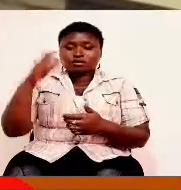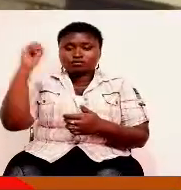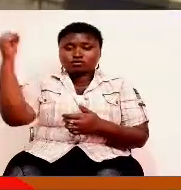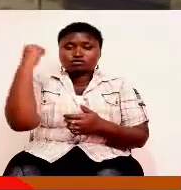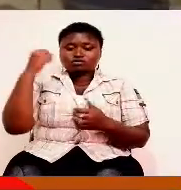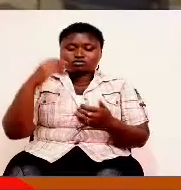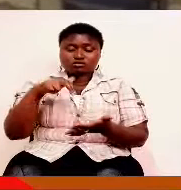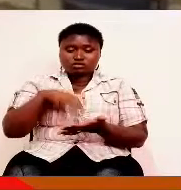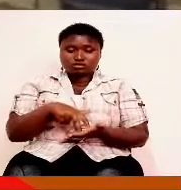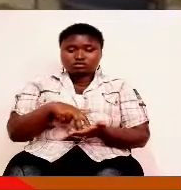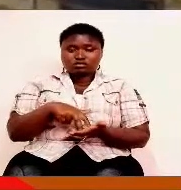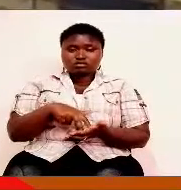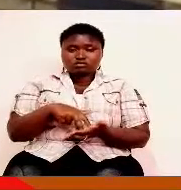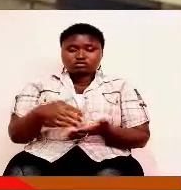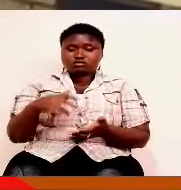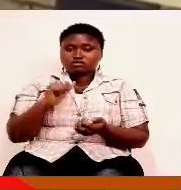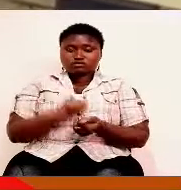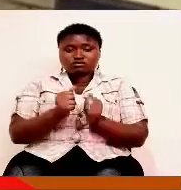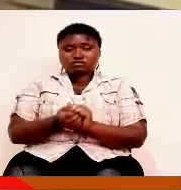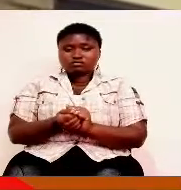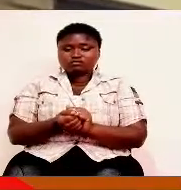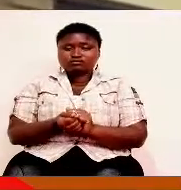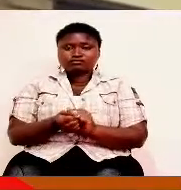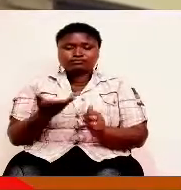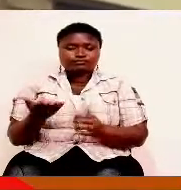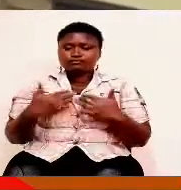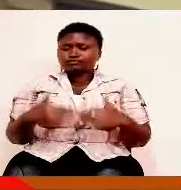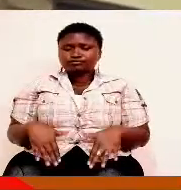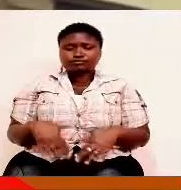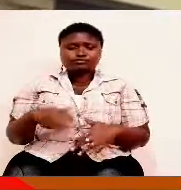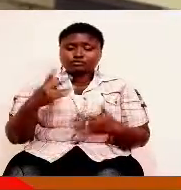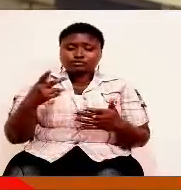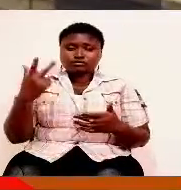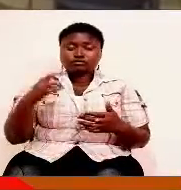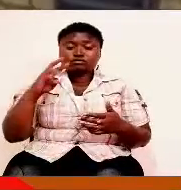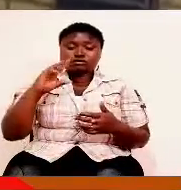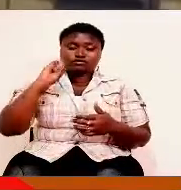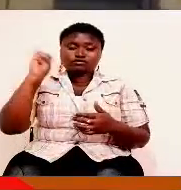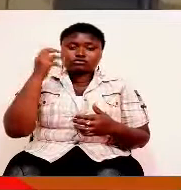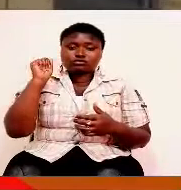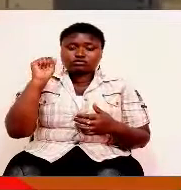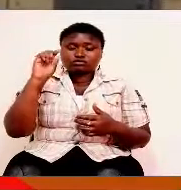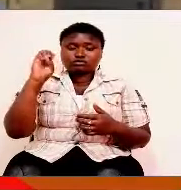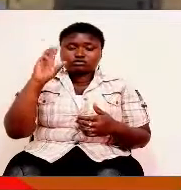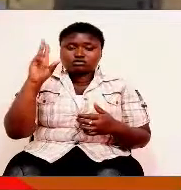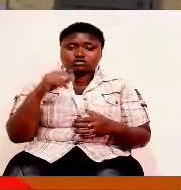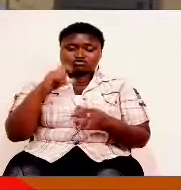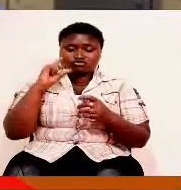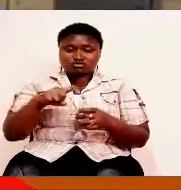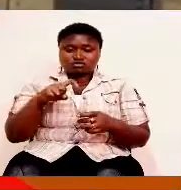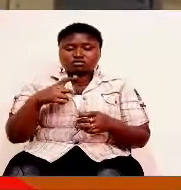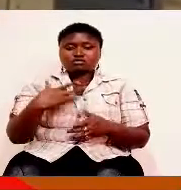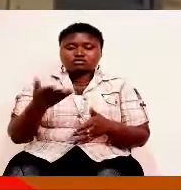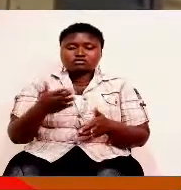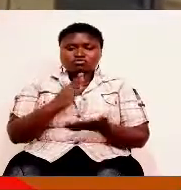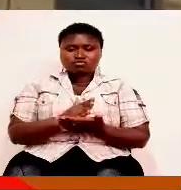know, I've not associated politically with him. My members here have, but I stand for justice and I stand for truth. And I think it is extremely reckless. It